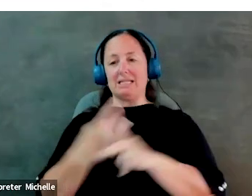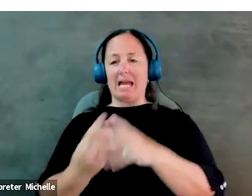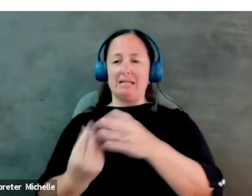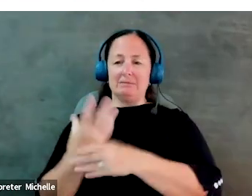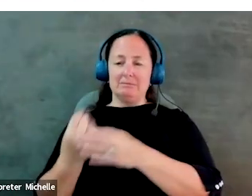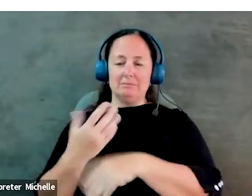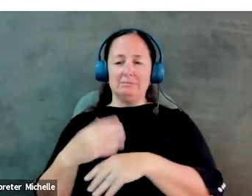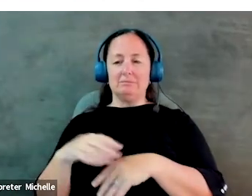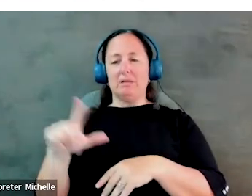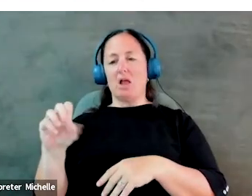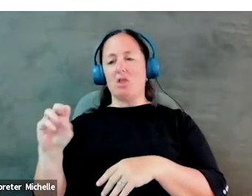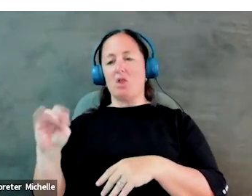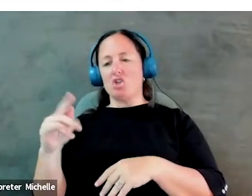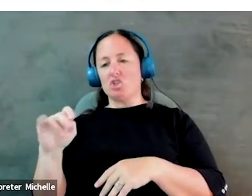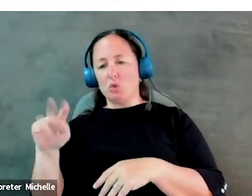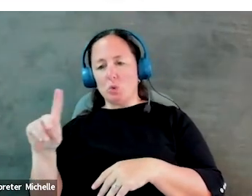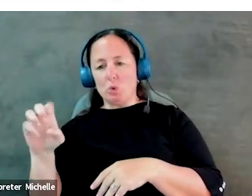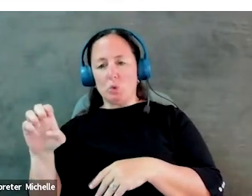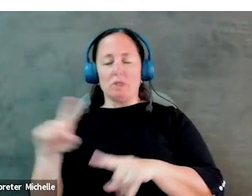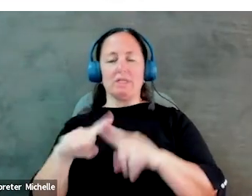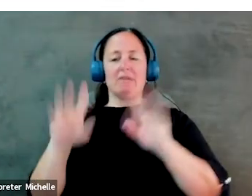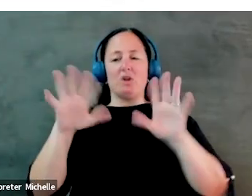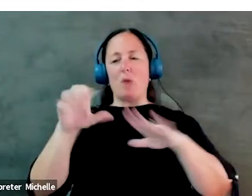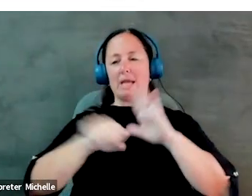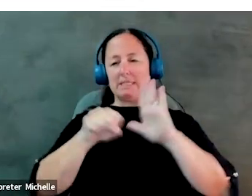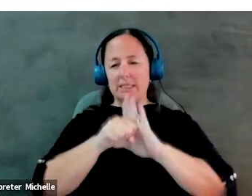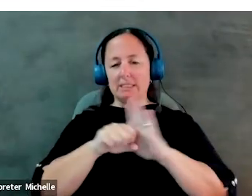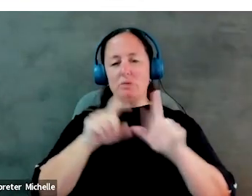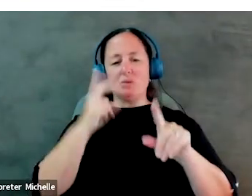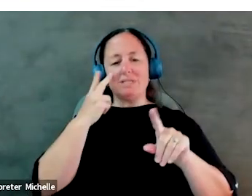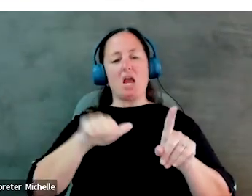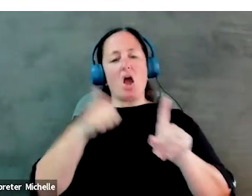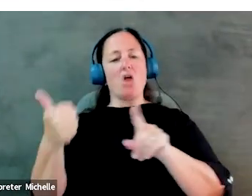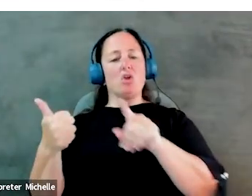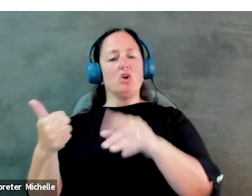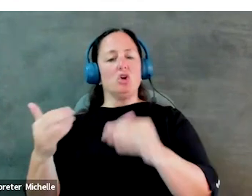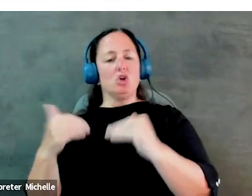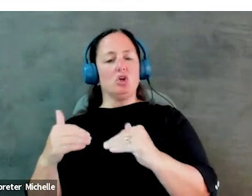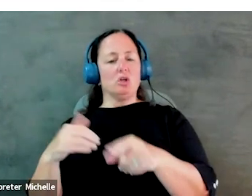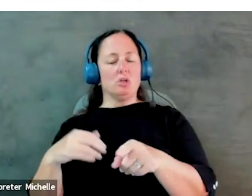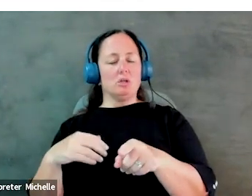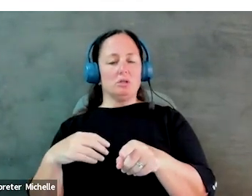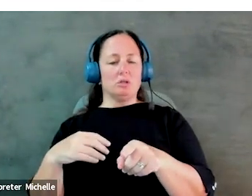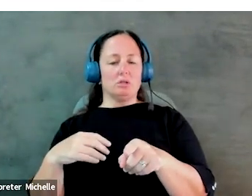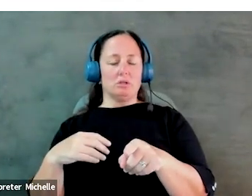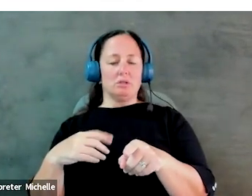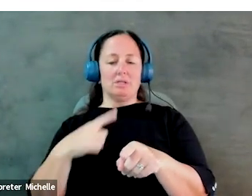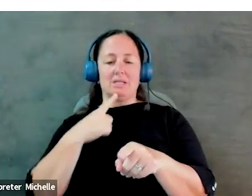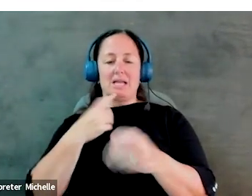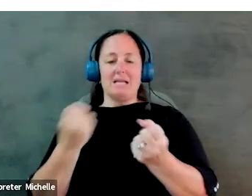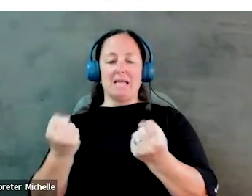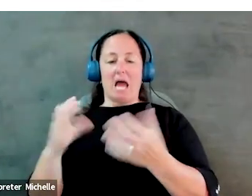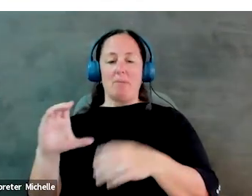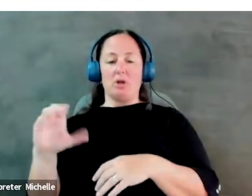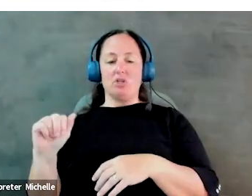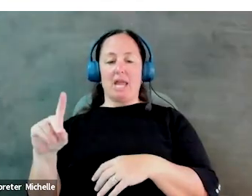and type of vegetation, longitude, and rain season. We see here this other one that shows us that the